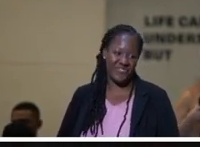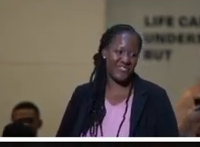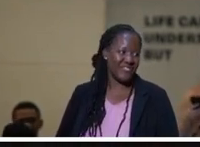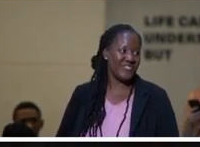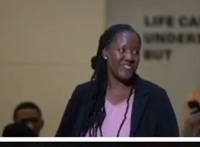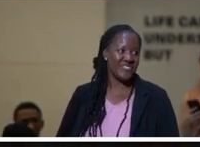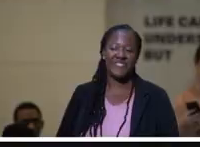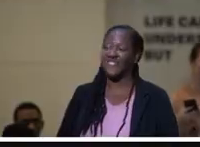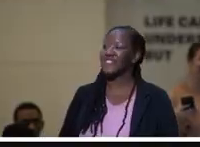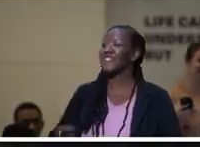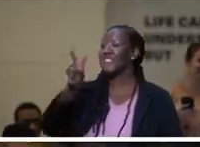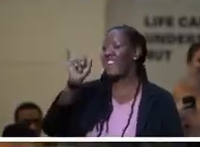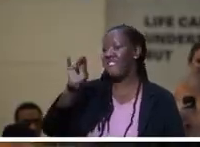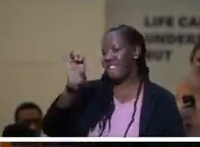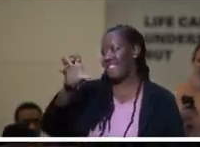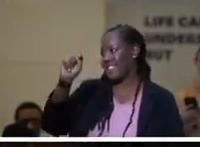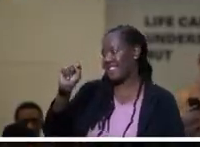Give it up for Vincent Lee.